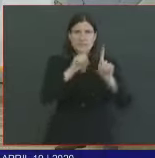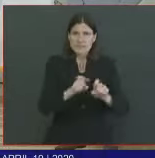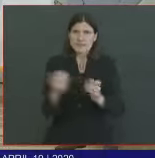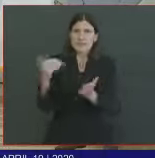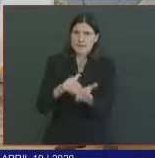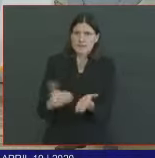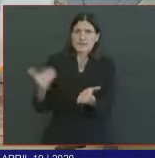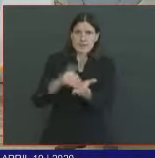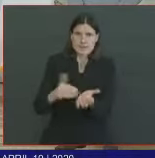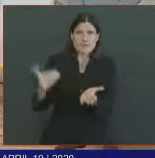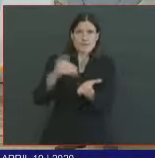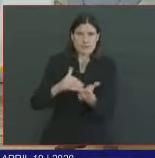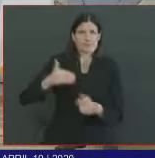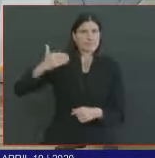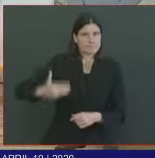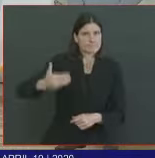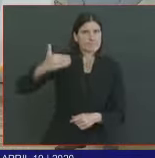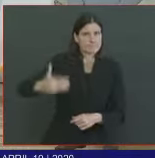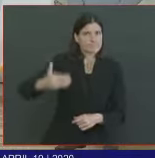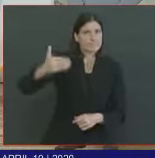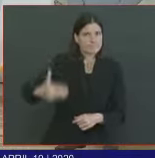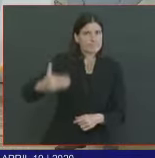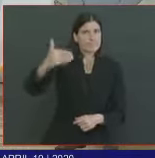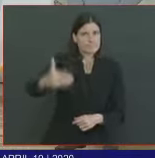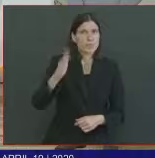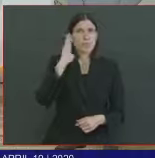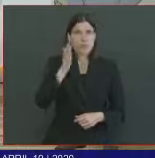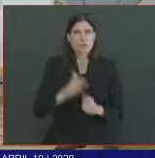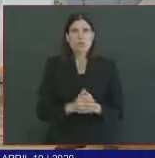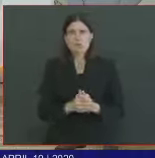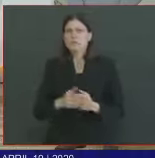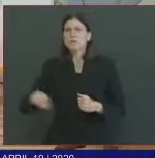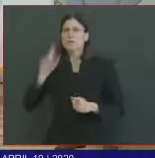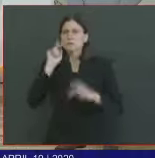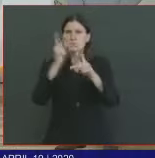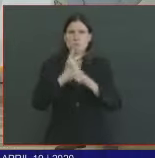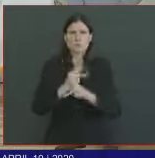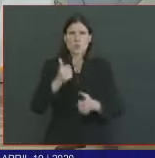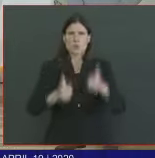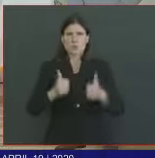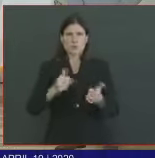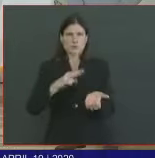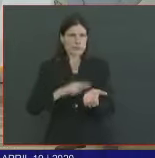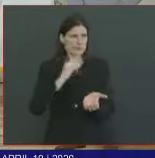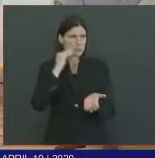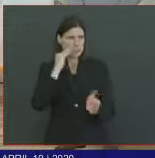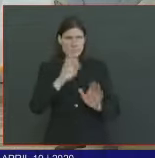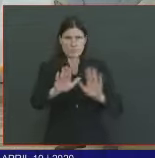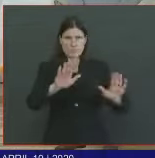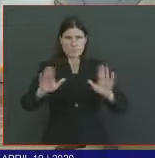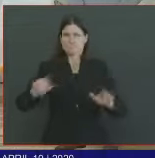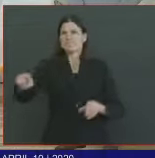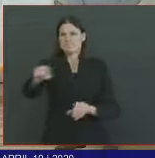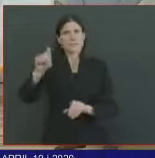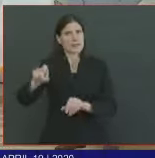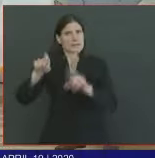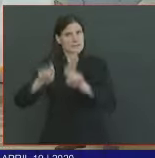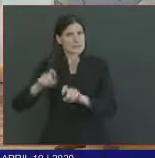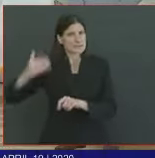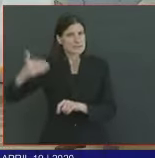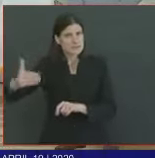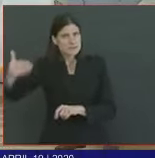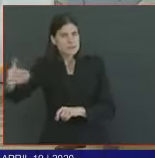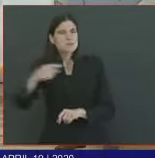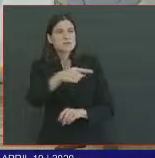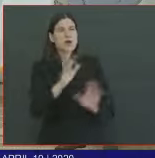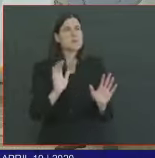nursing homes are a high priority area to keep everybody in the nursing home as safe as possible. We're also working with nursing home facility administrators, nursing home